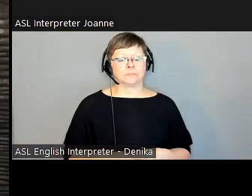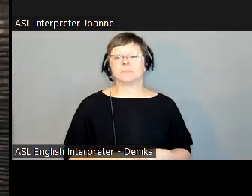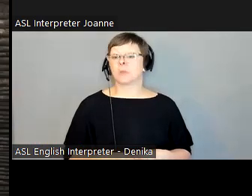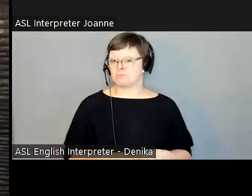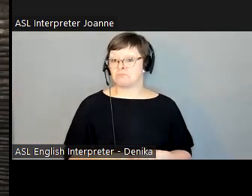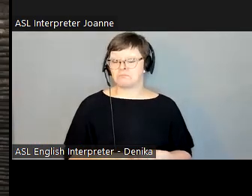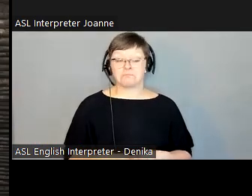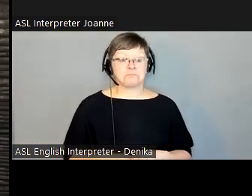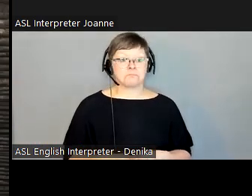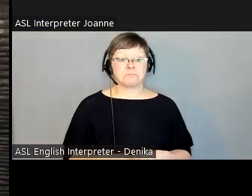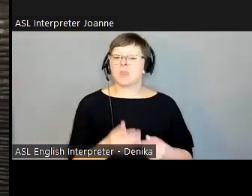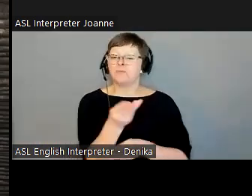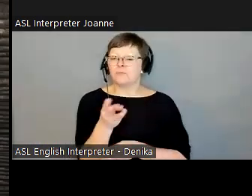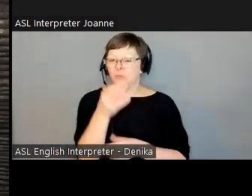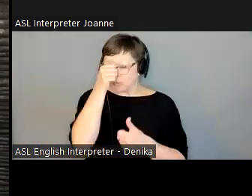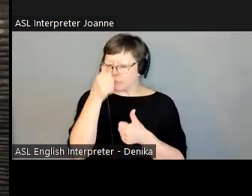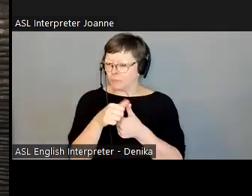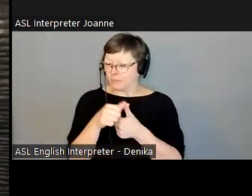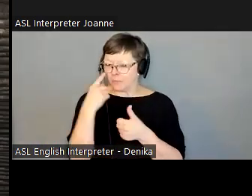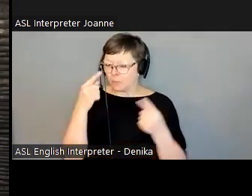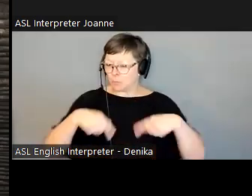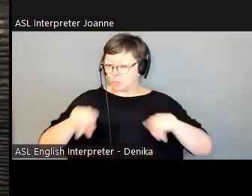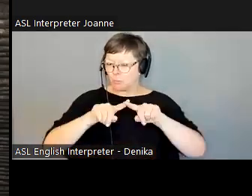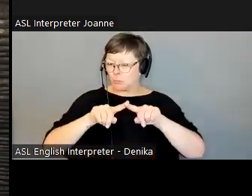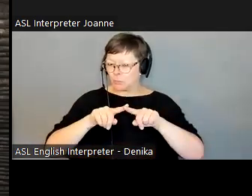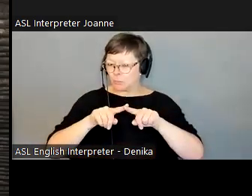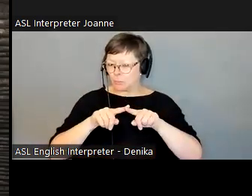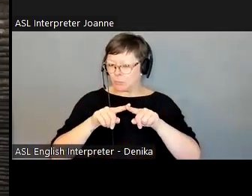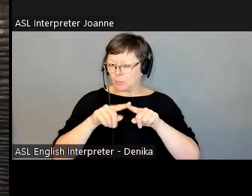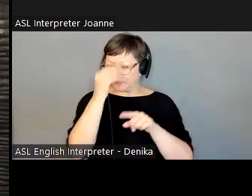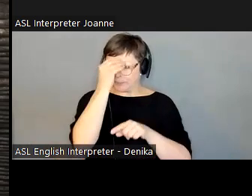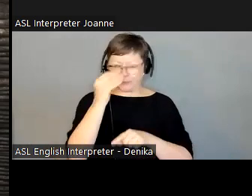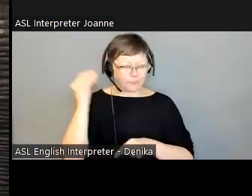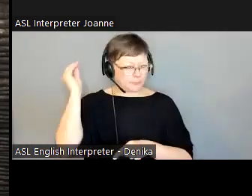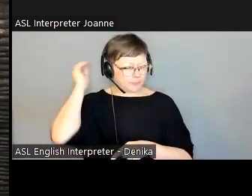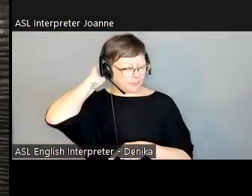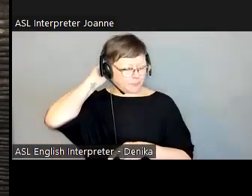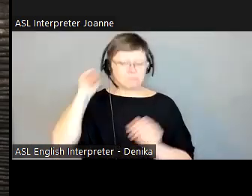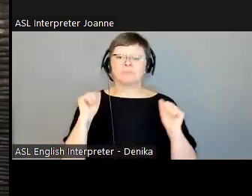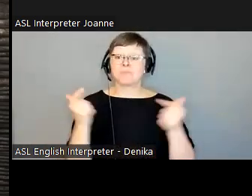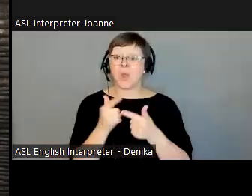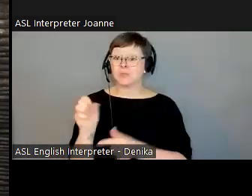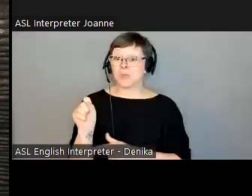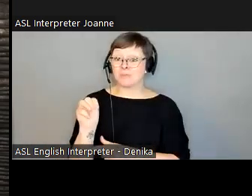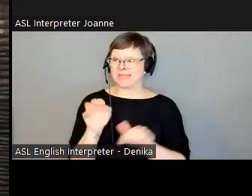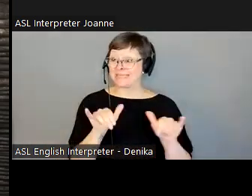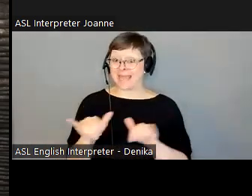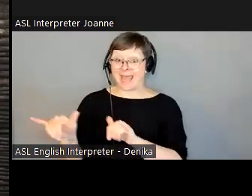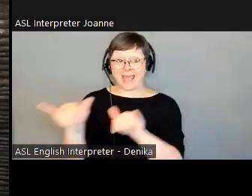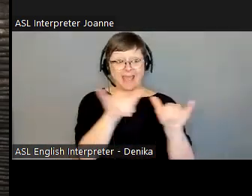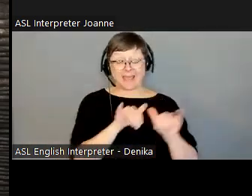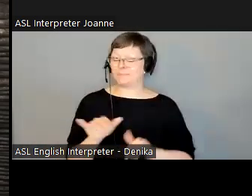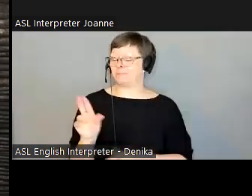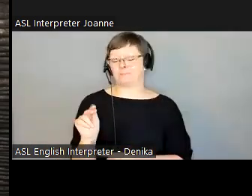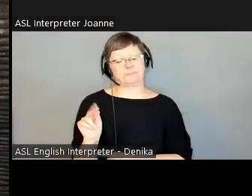So a couple of reminders. Not all social media is created equal. So what I